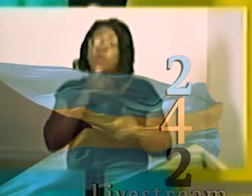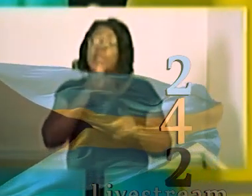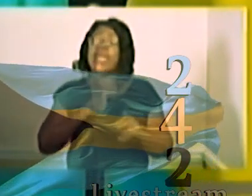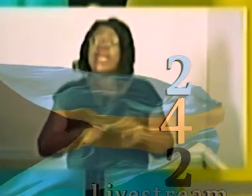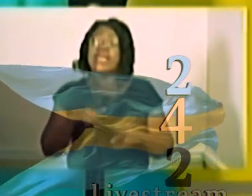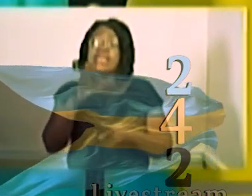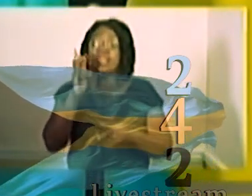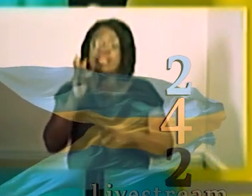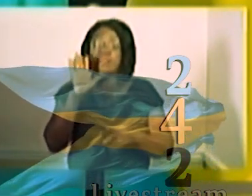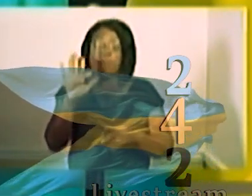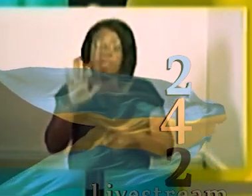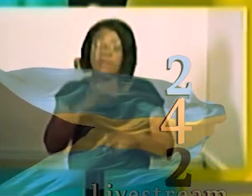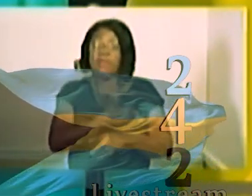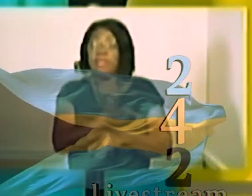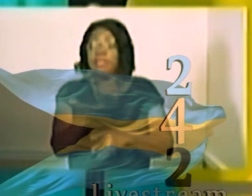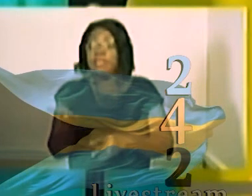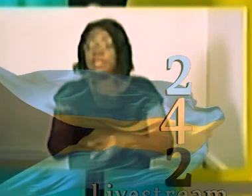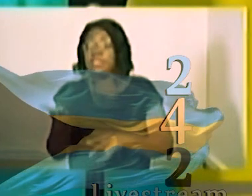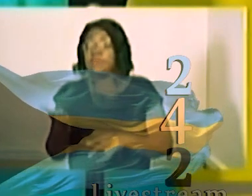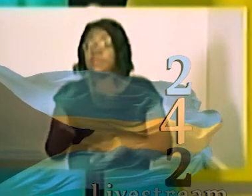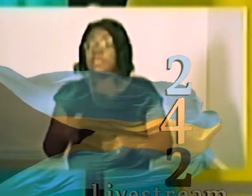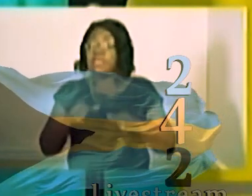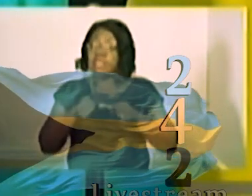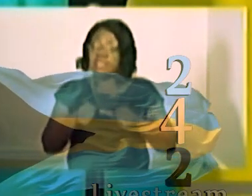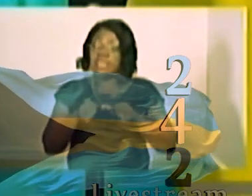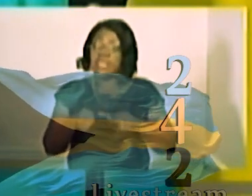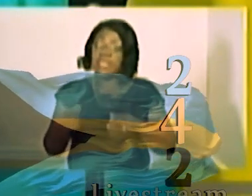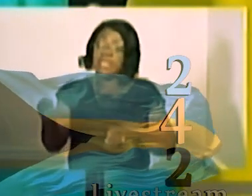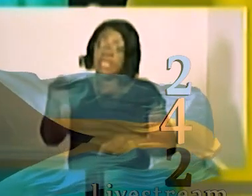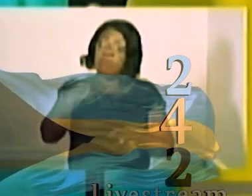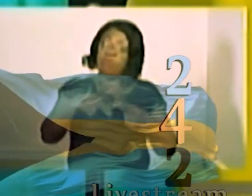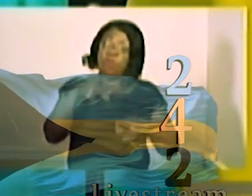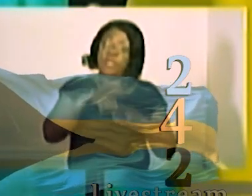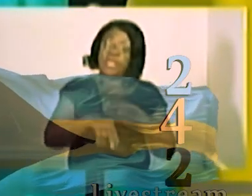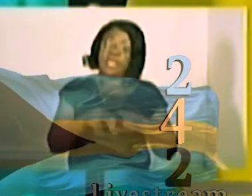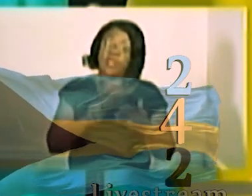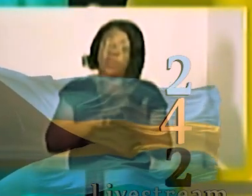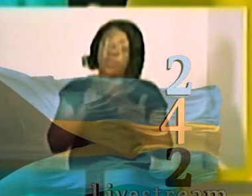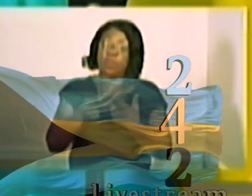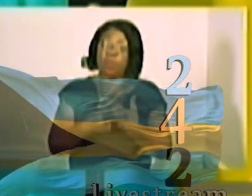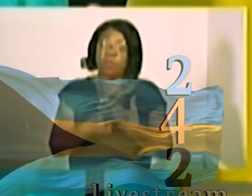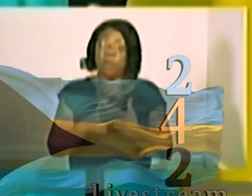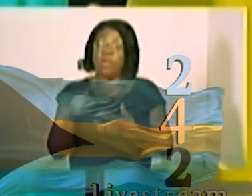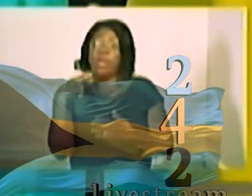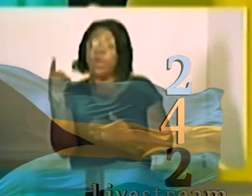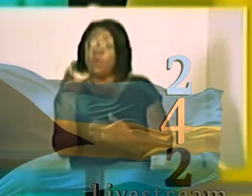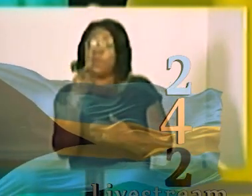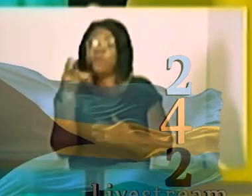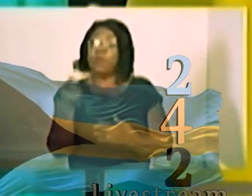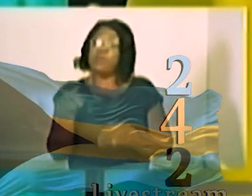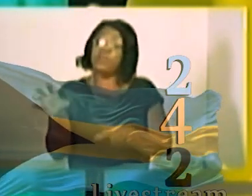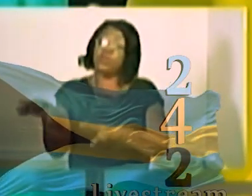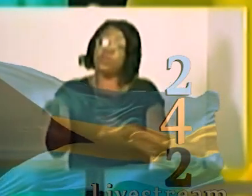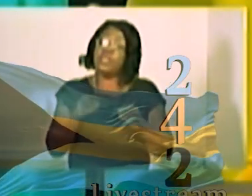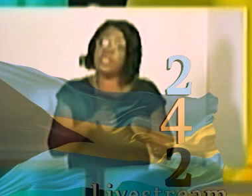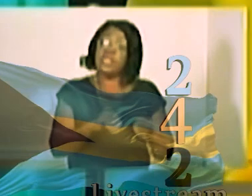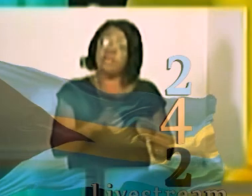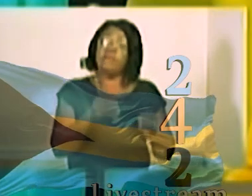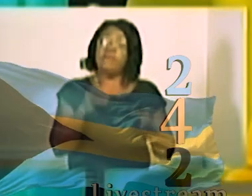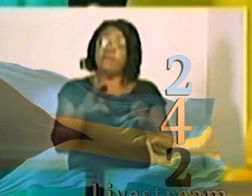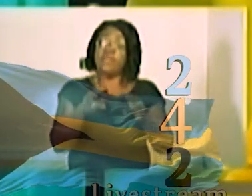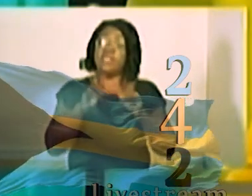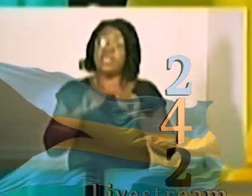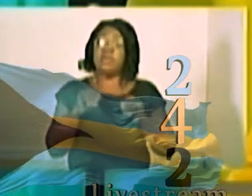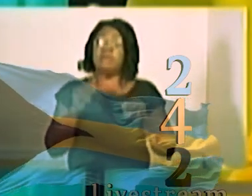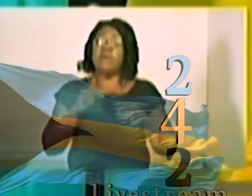continues to be a steady enrollment into the program. We've also received a number of boundary alerts for